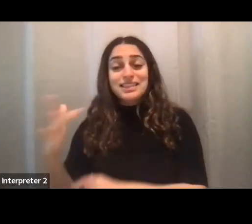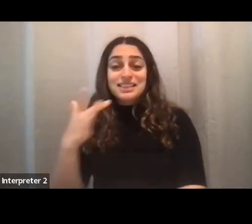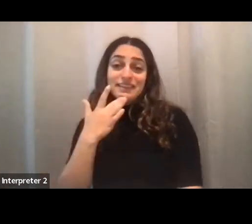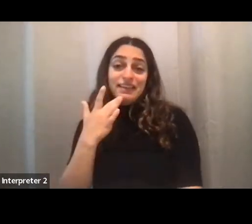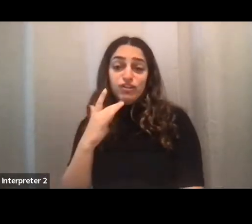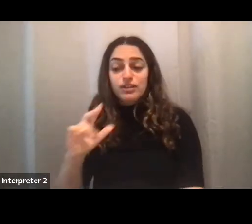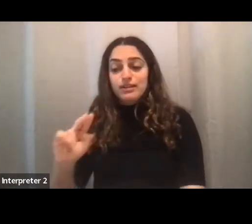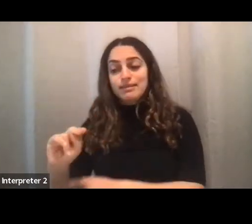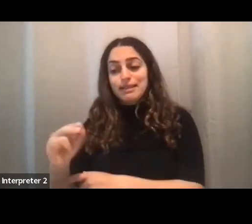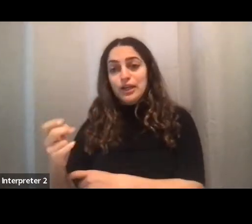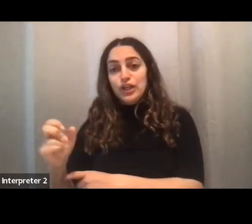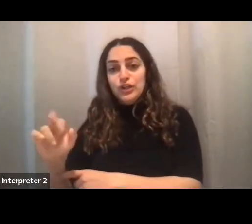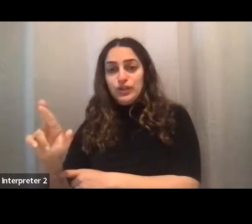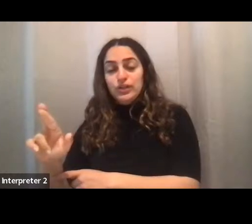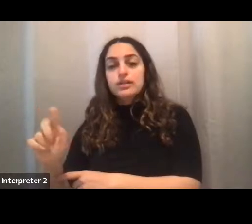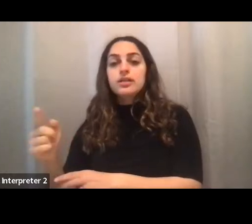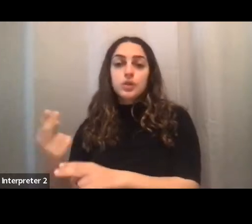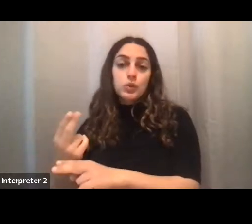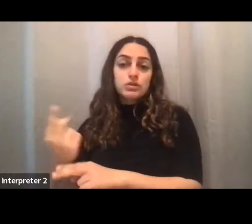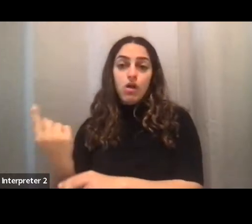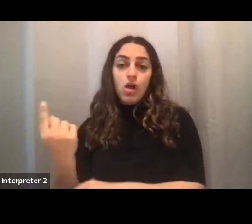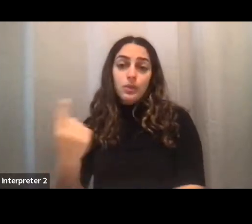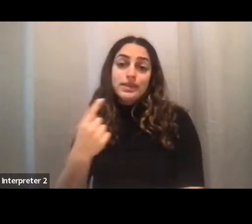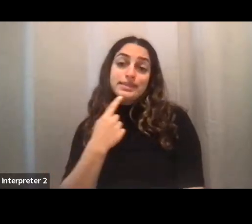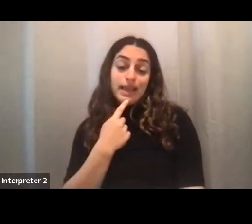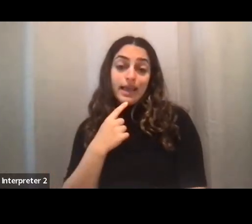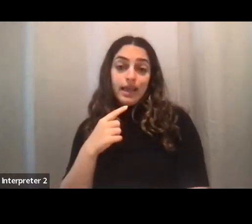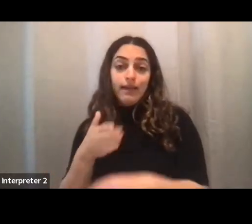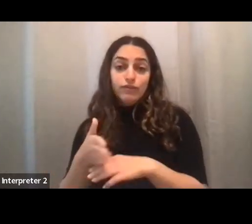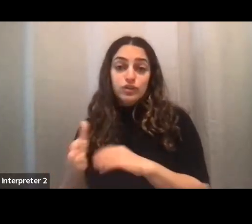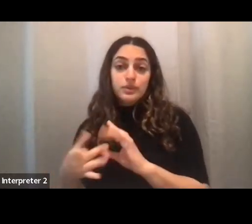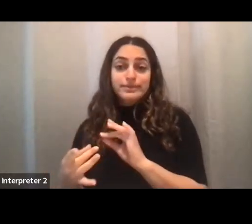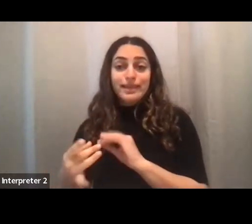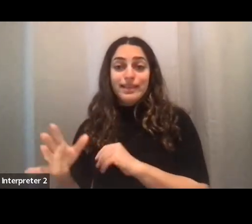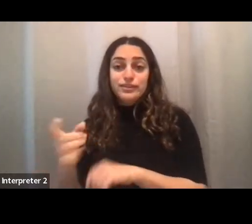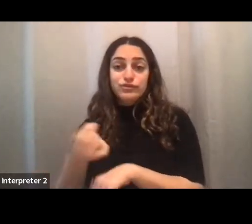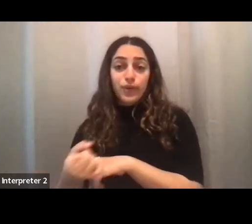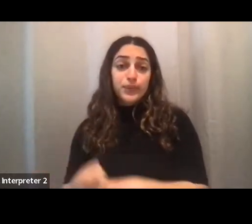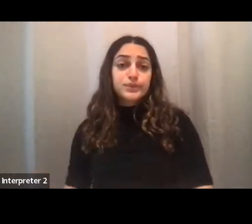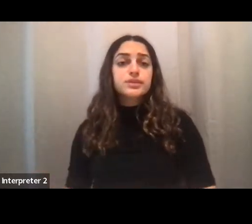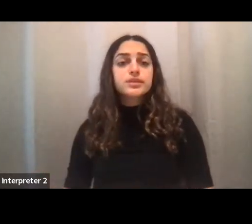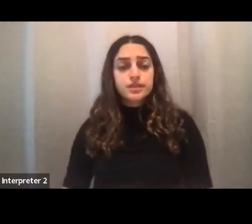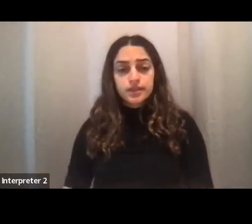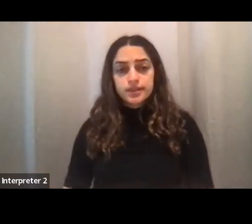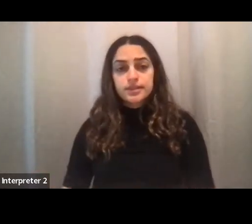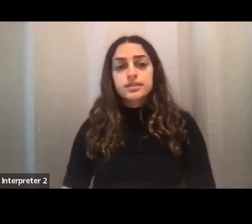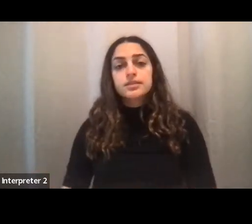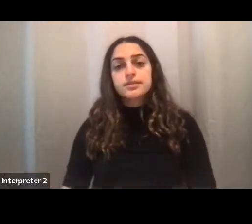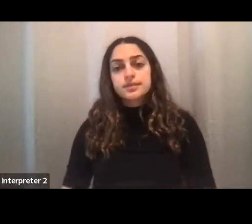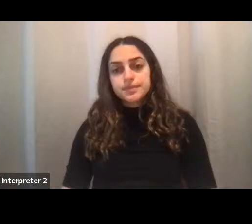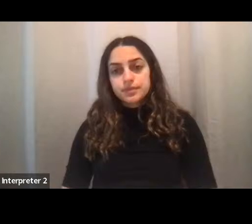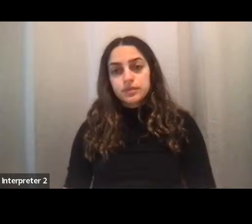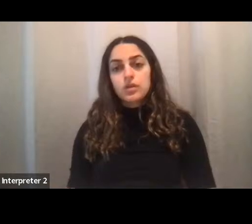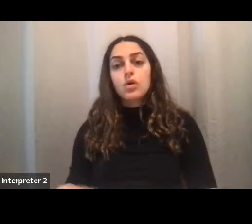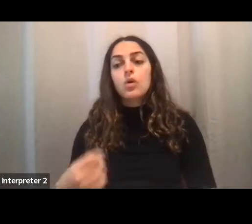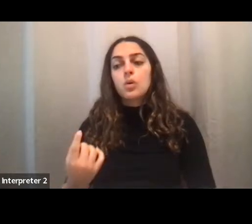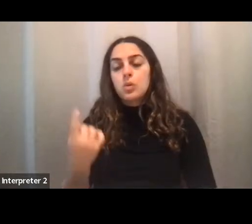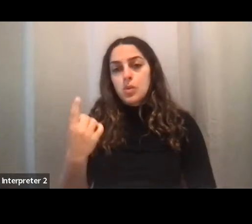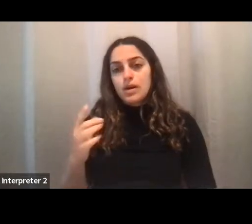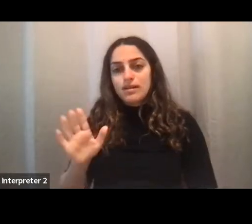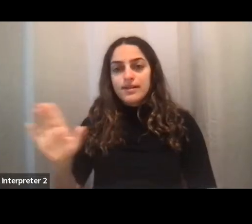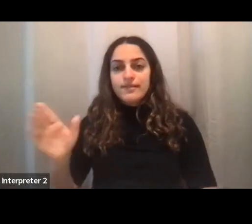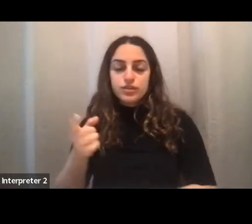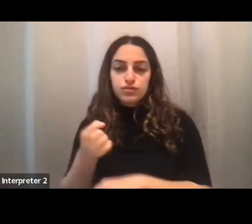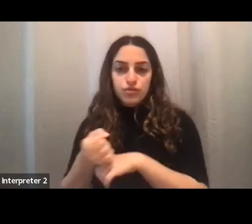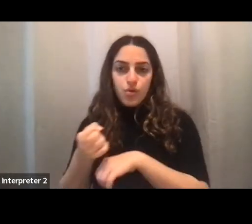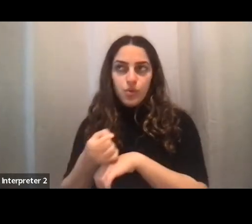he used to always say after he tell his jokes um one of his jokes were